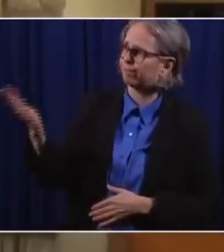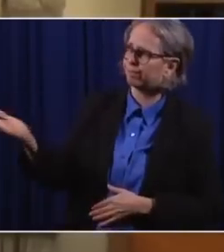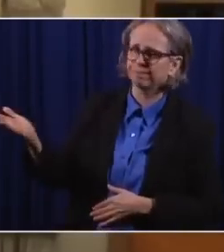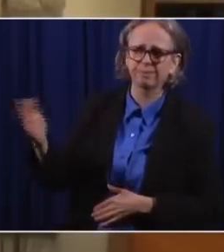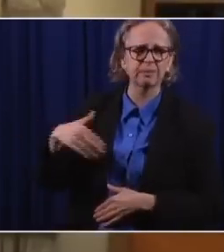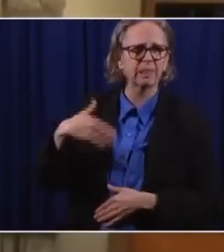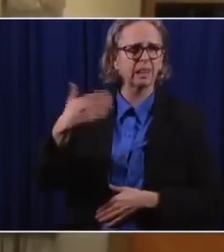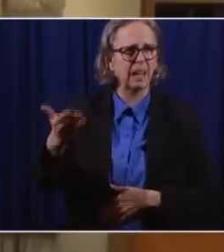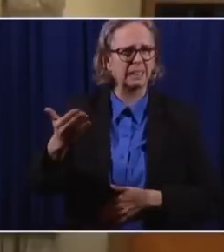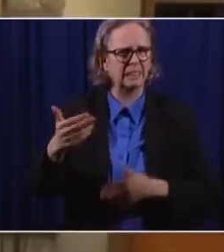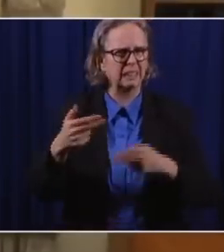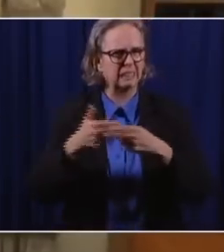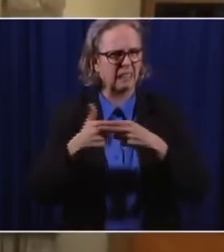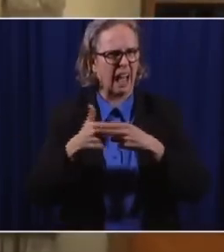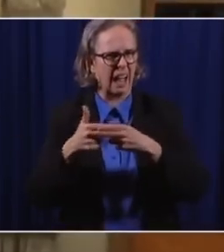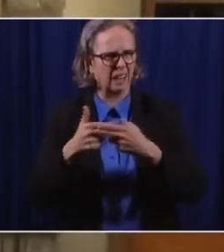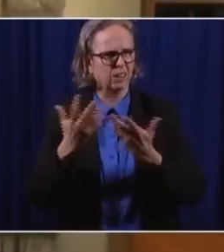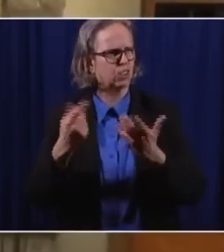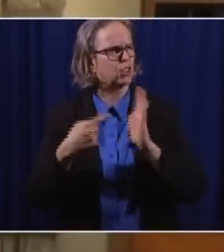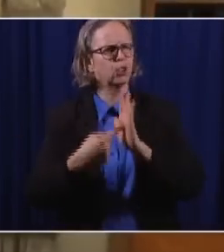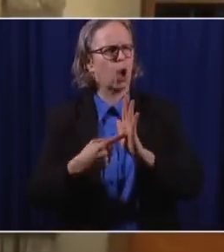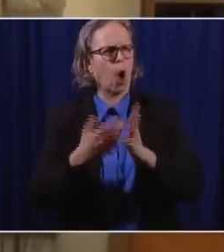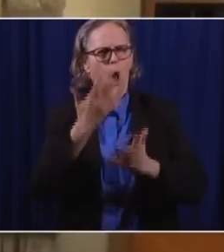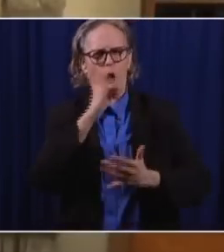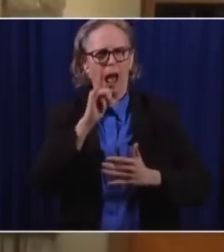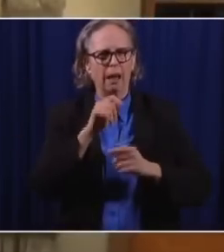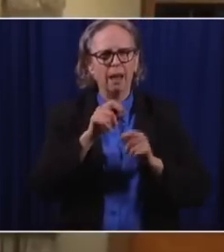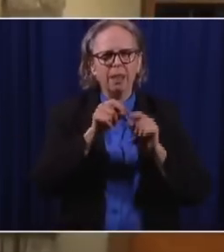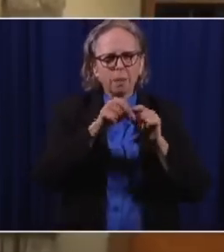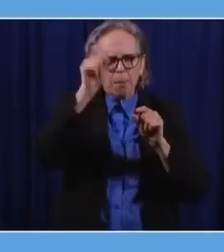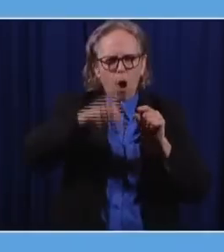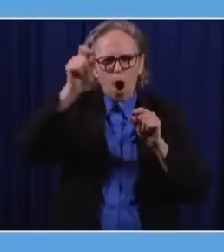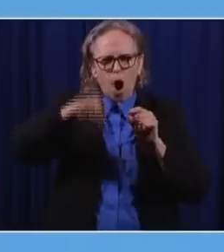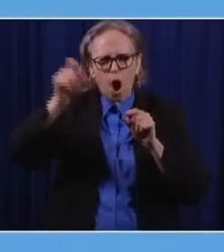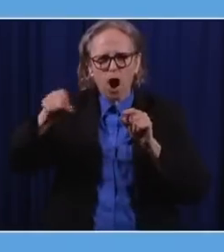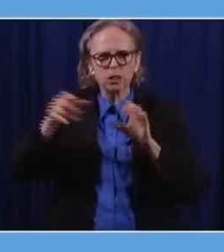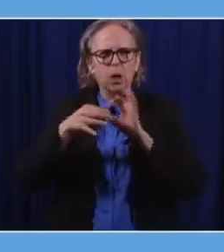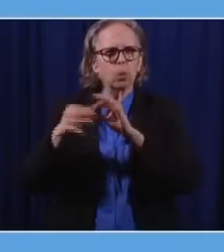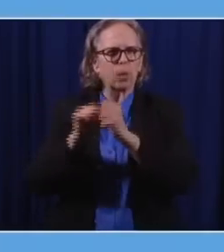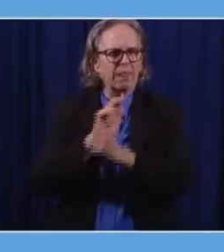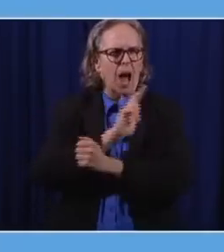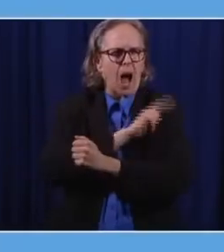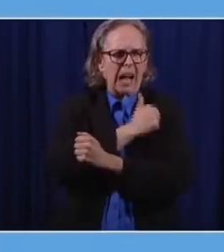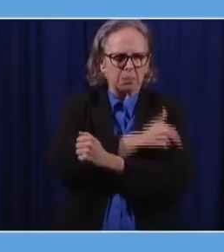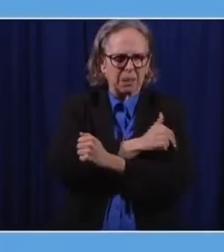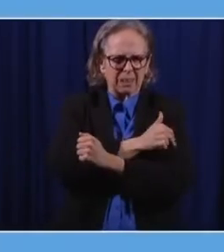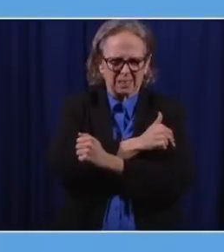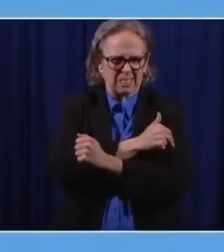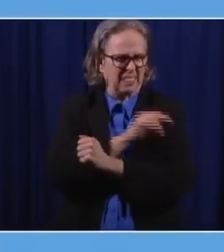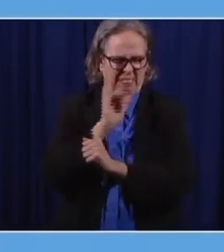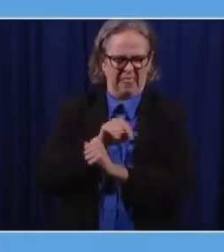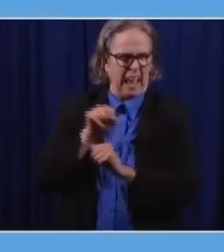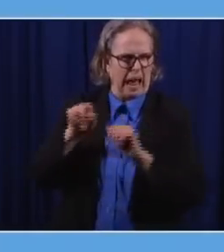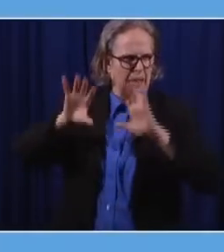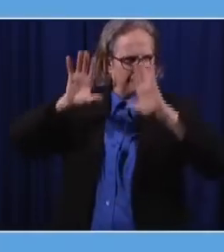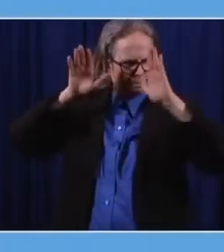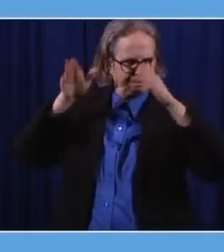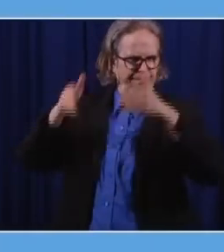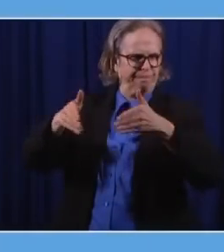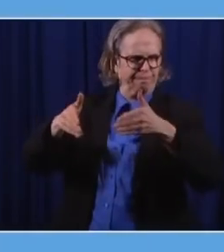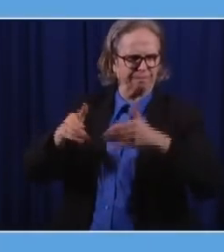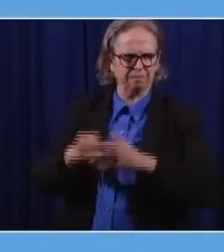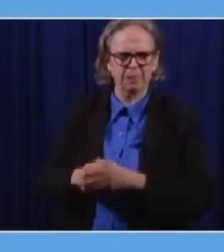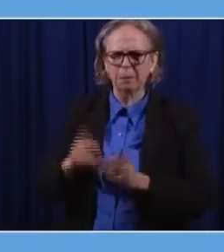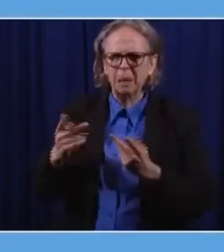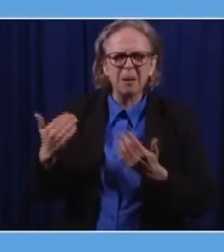Let's talk for a moment about hospitals and what's happening, because we get questions about that. We